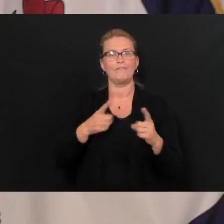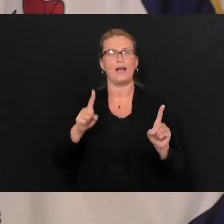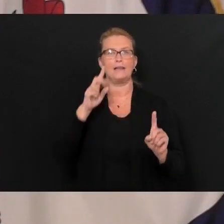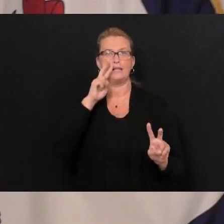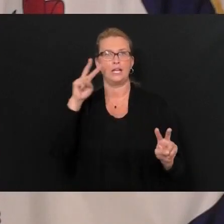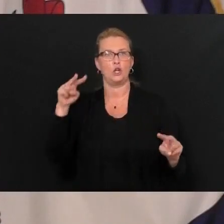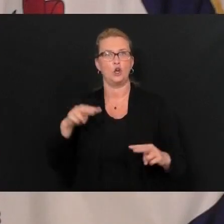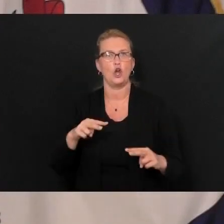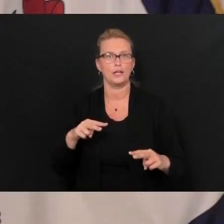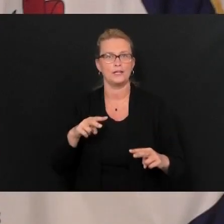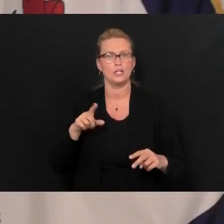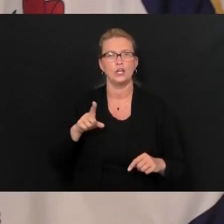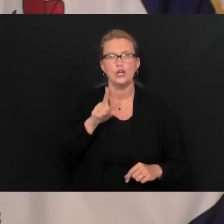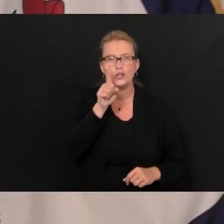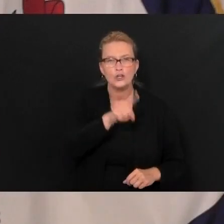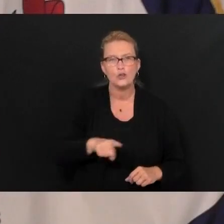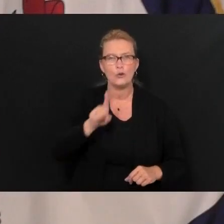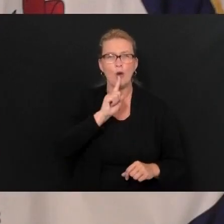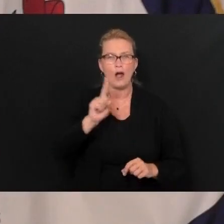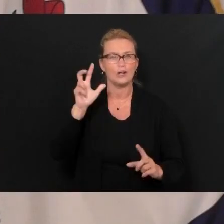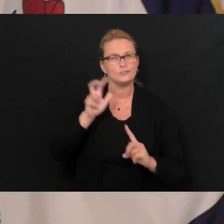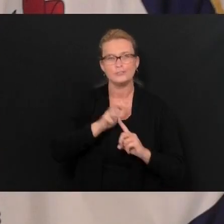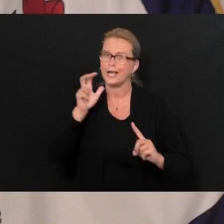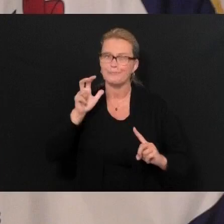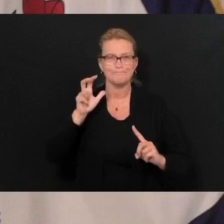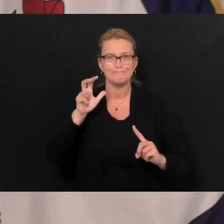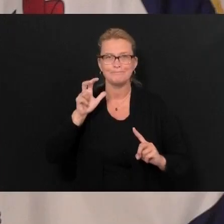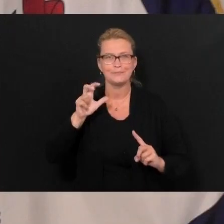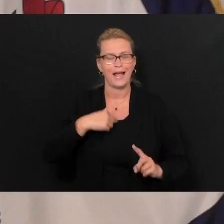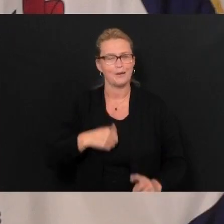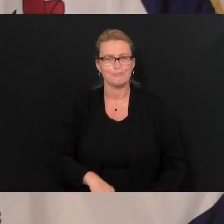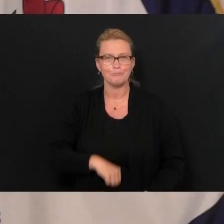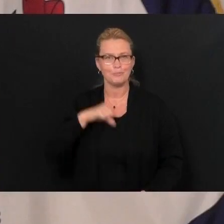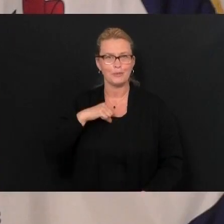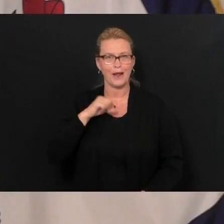absolutely you're the best of the best. I could never be more proud.